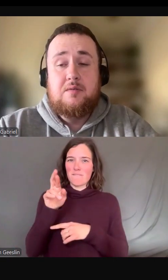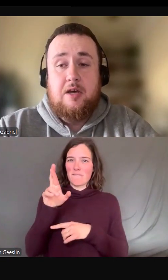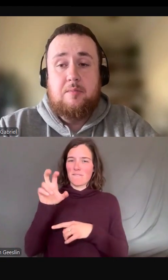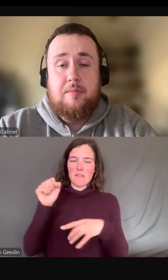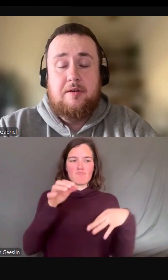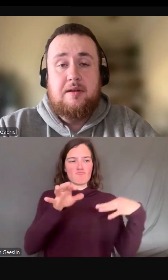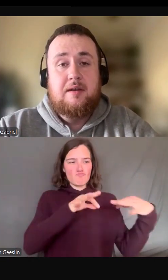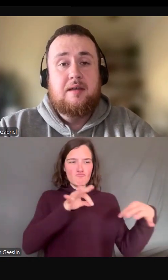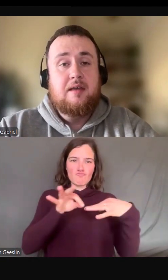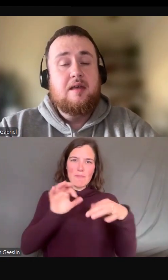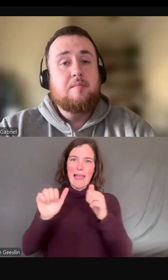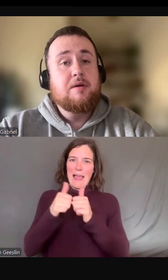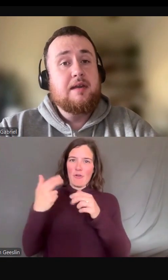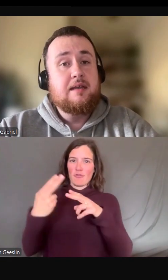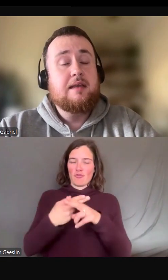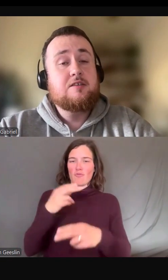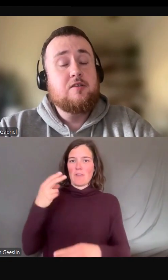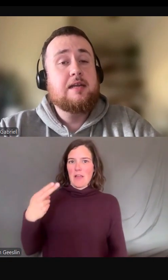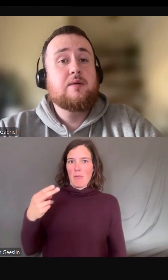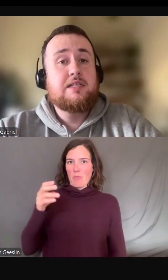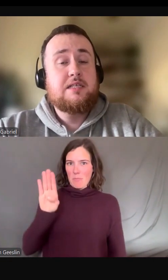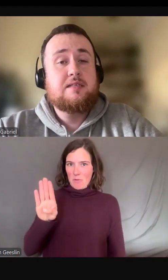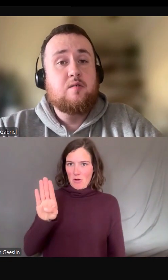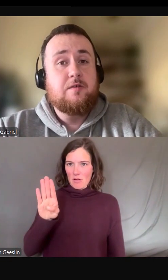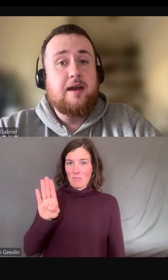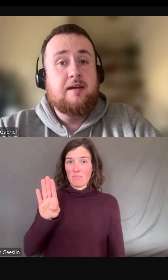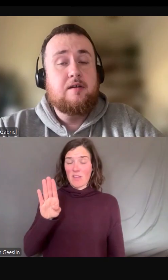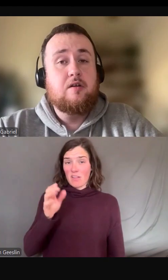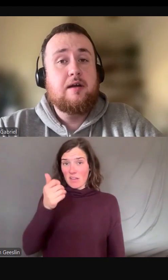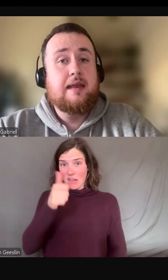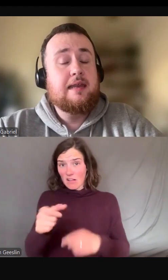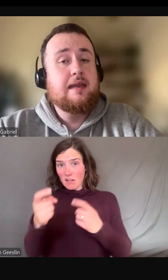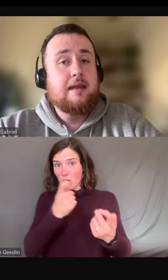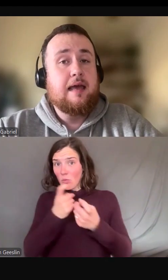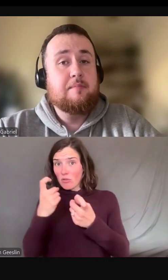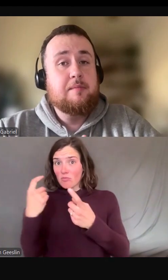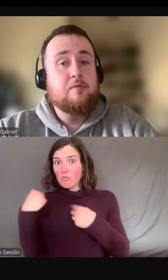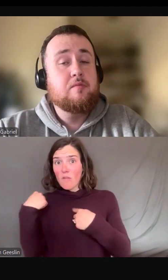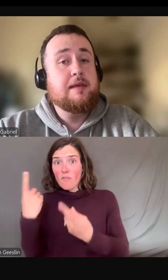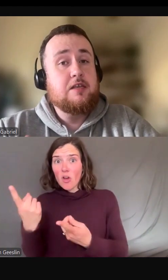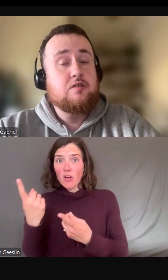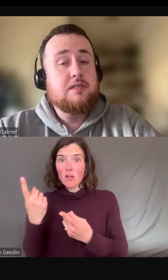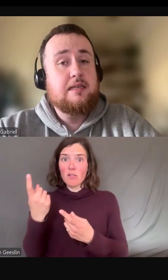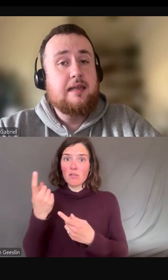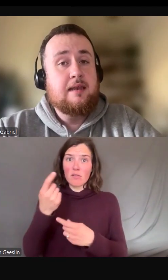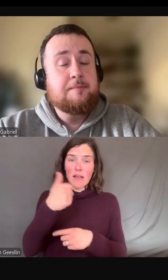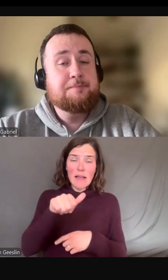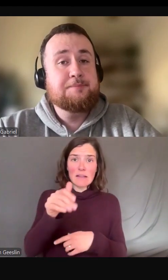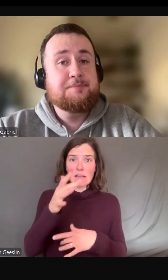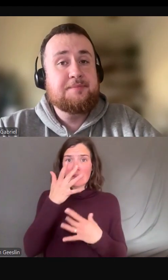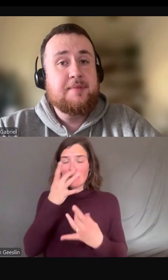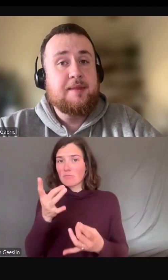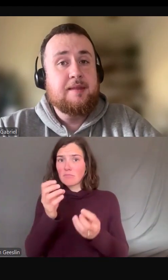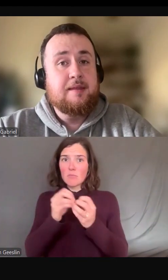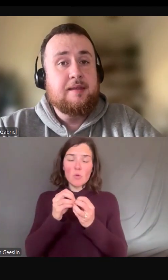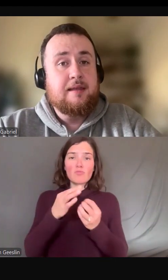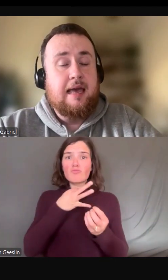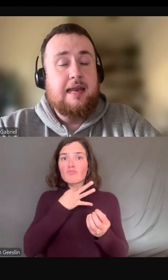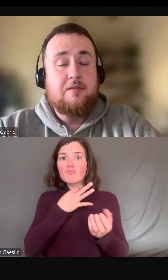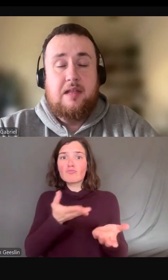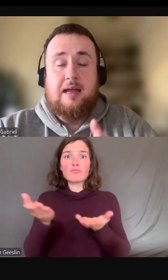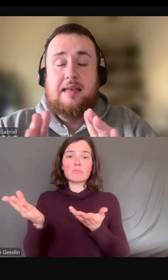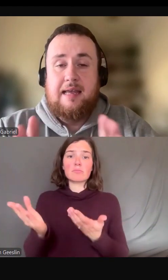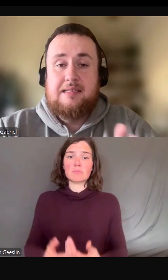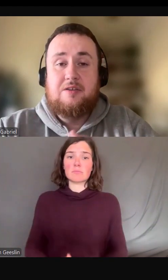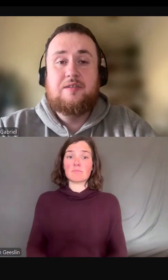use Helperbird. But is there any questions so far or anything that people would be interested in? And